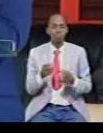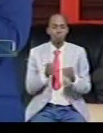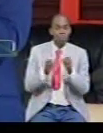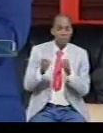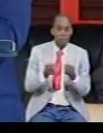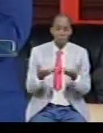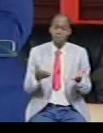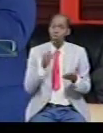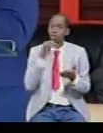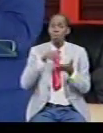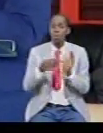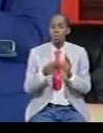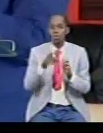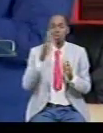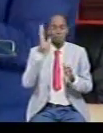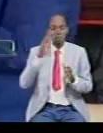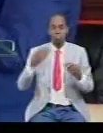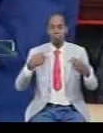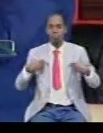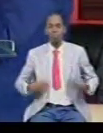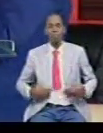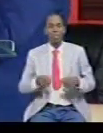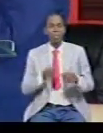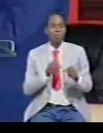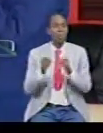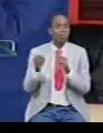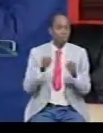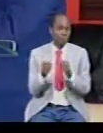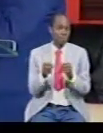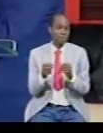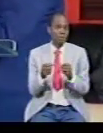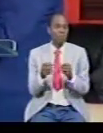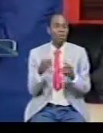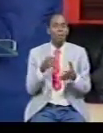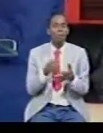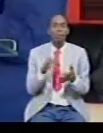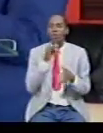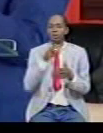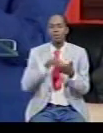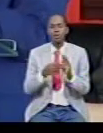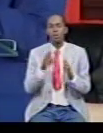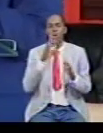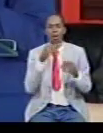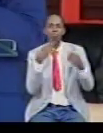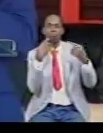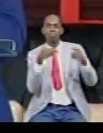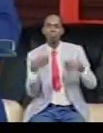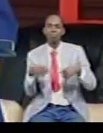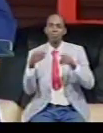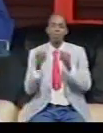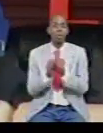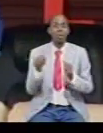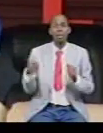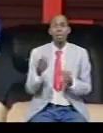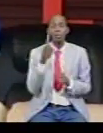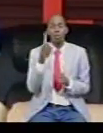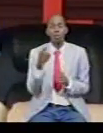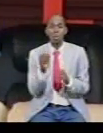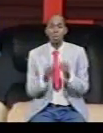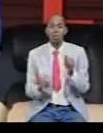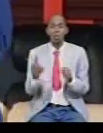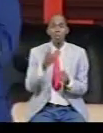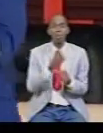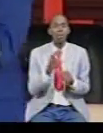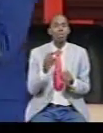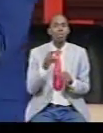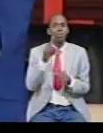are fighting. The contention here does not mean that you are arguing with anybody. You are living